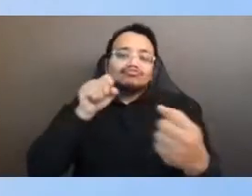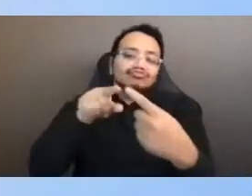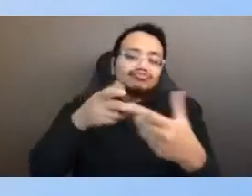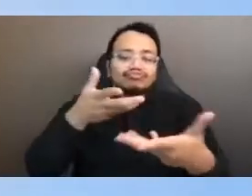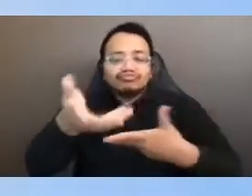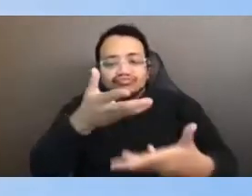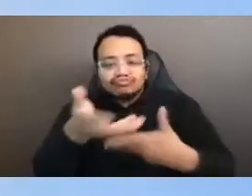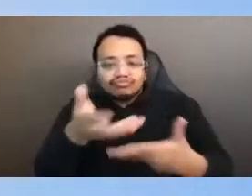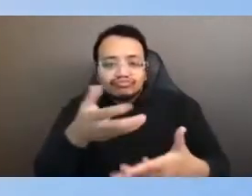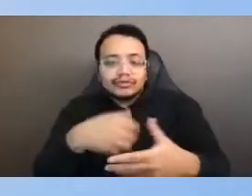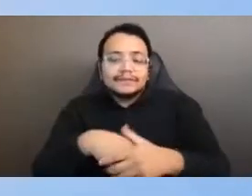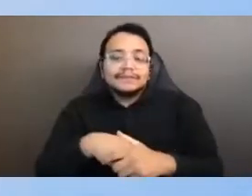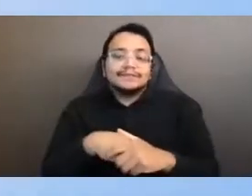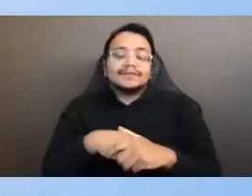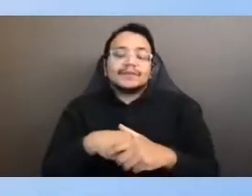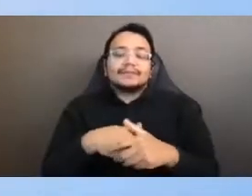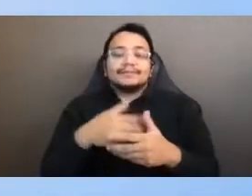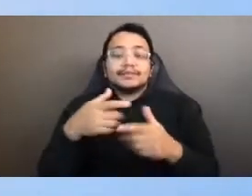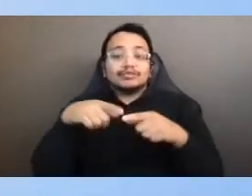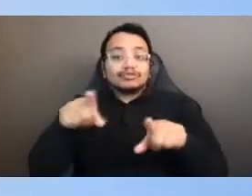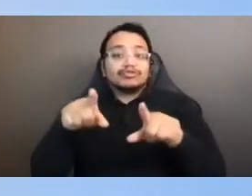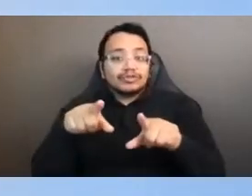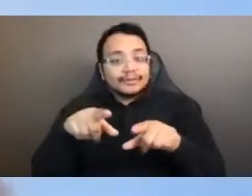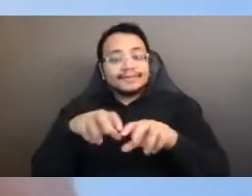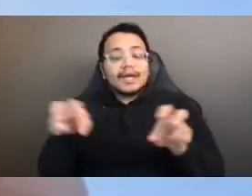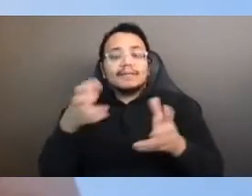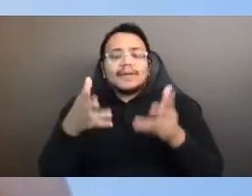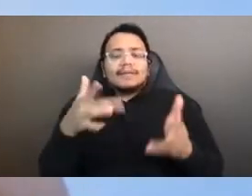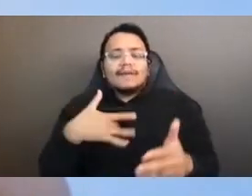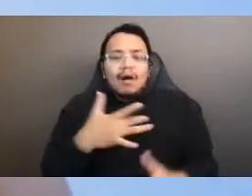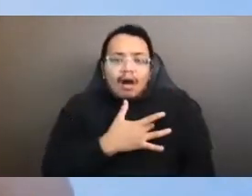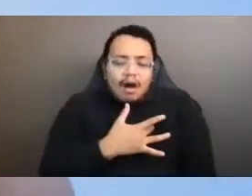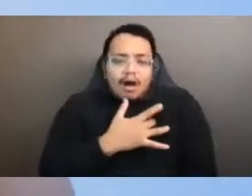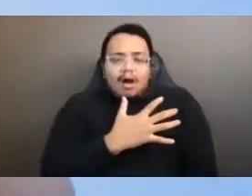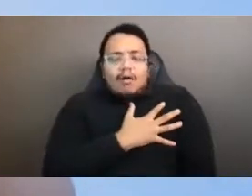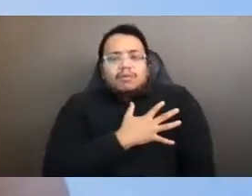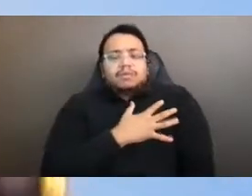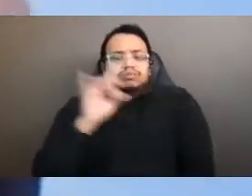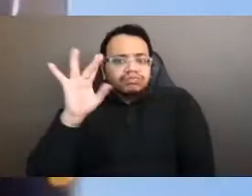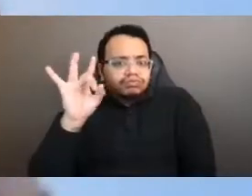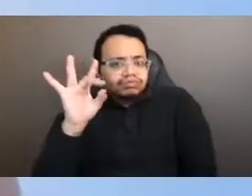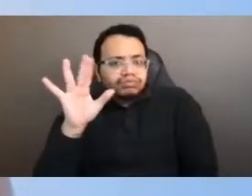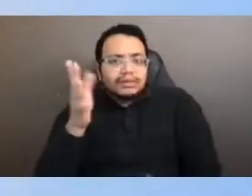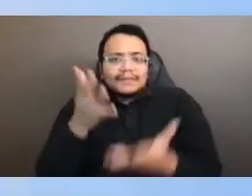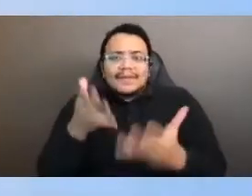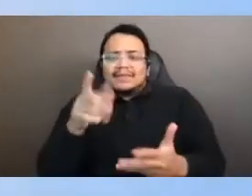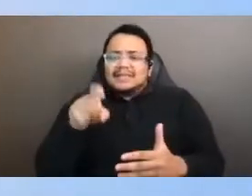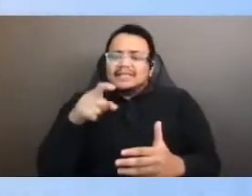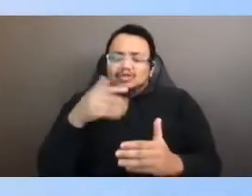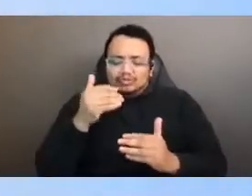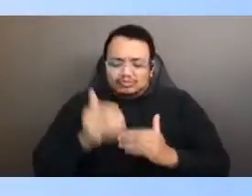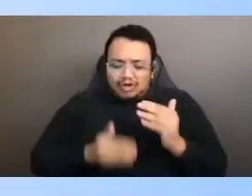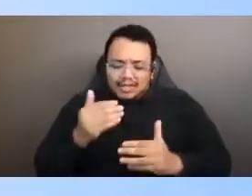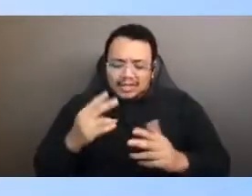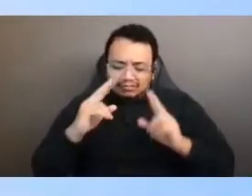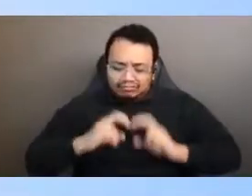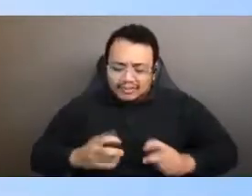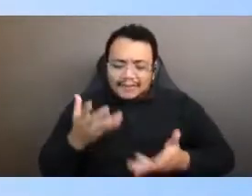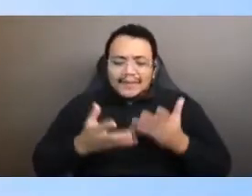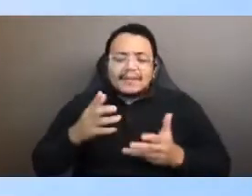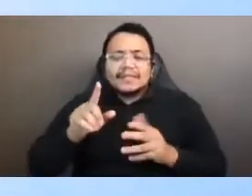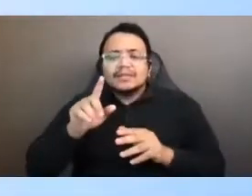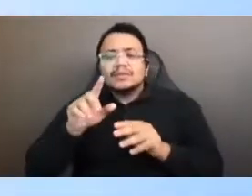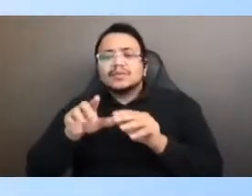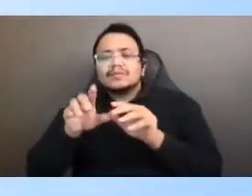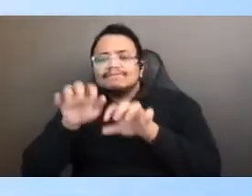things, you may see some things, you may feel some things, right? That you need to process, and you may need to ask an extra question or just